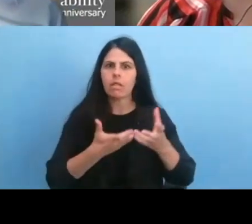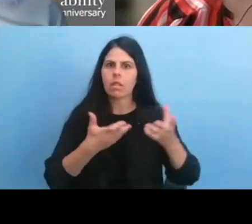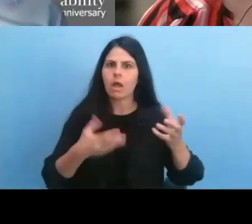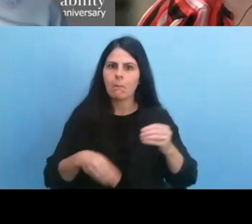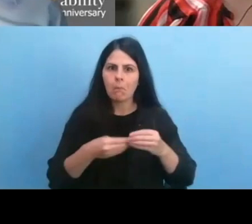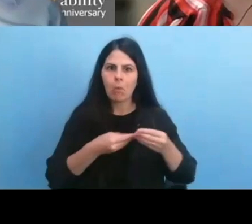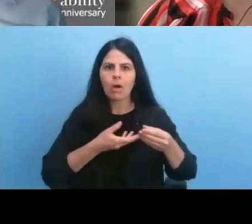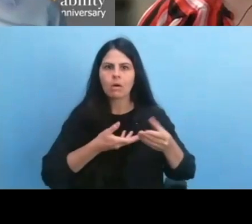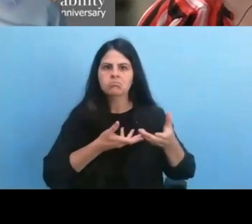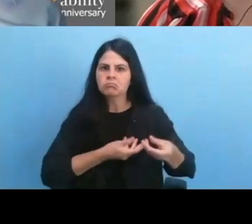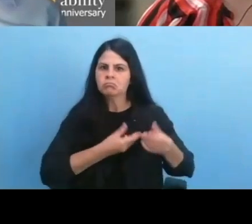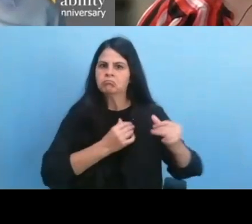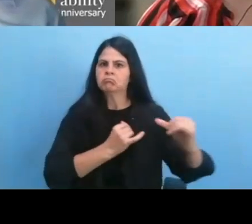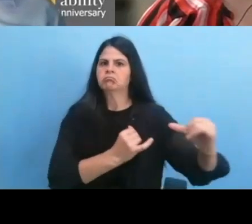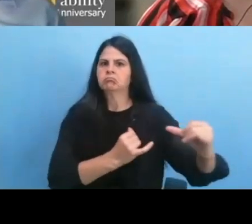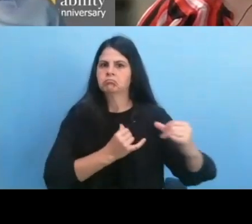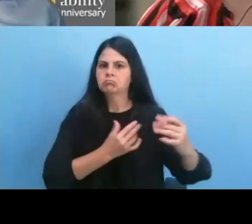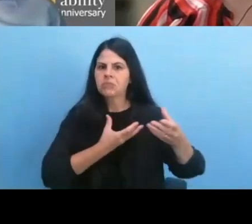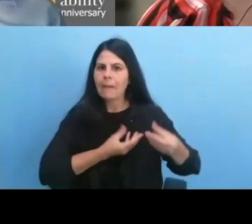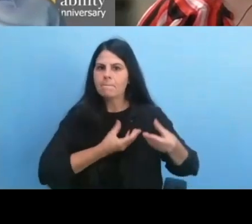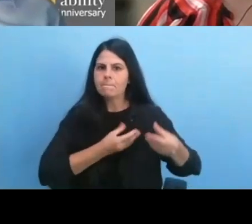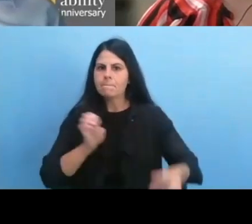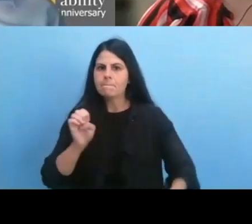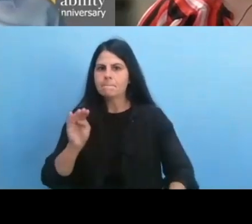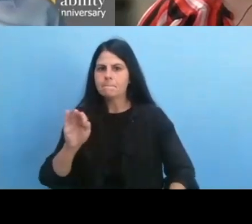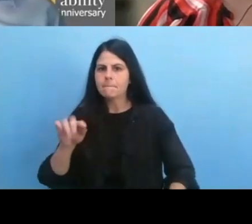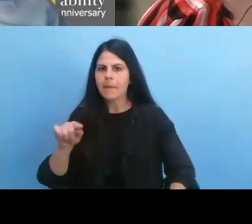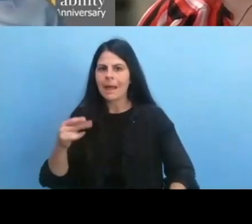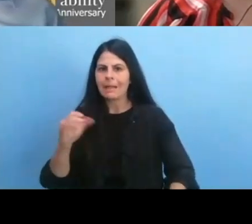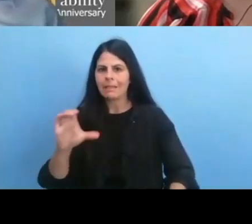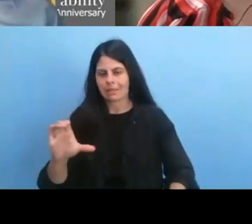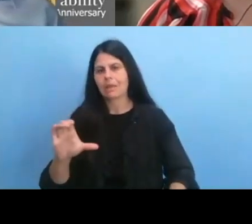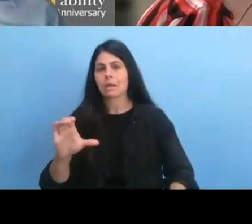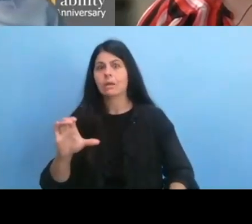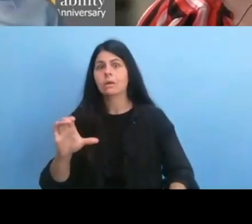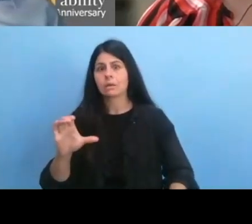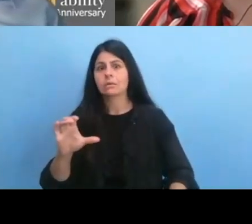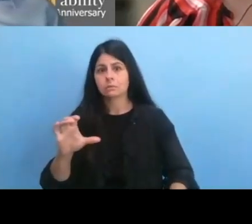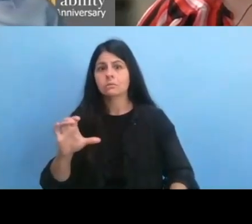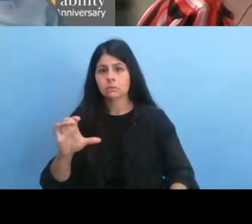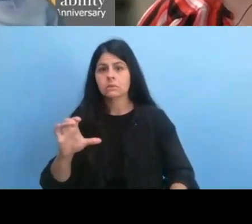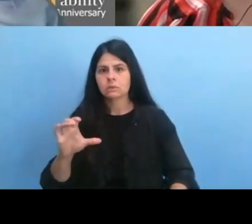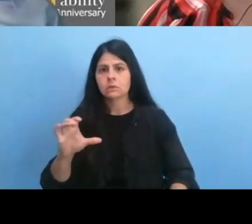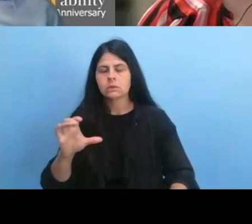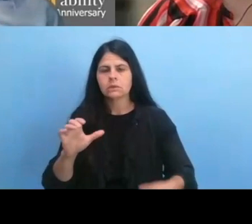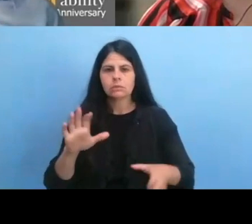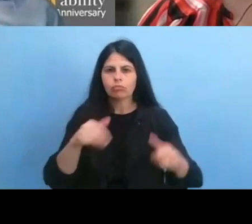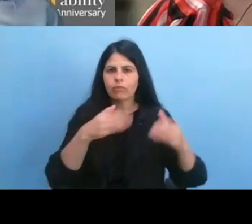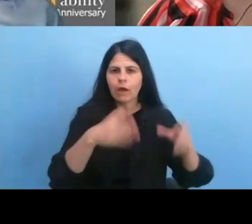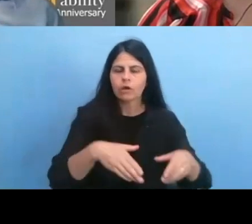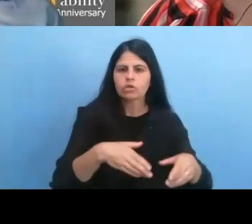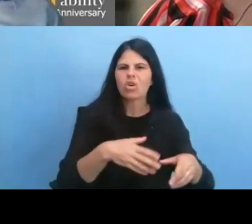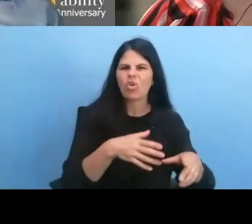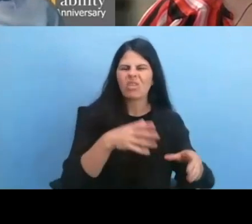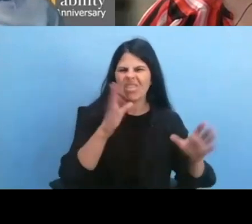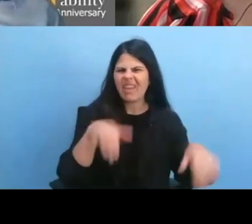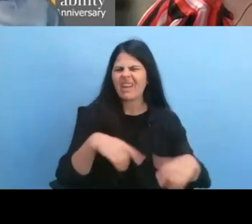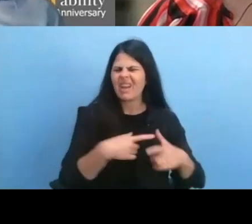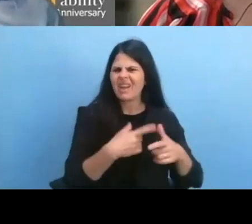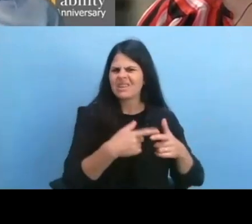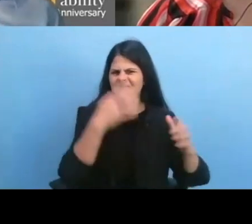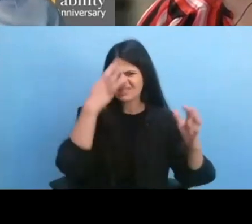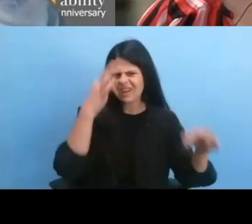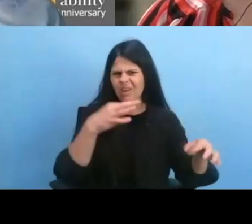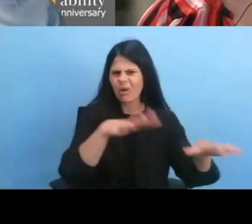said, I decided to leave clinical medicine and become a radiologist after that, because I wanted to be able to do